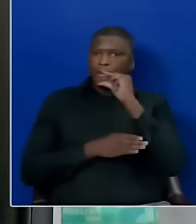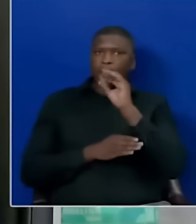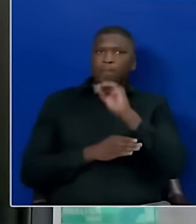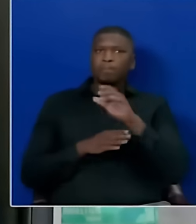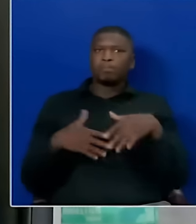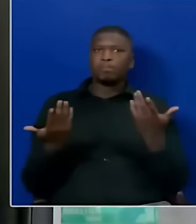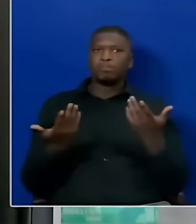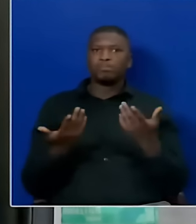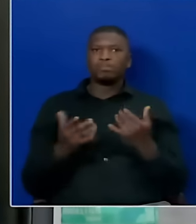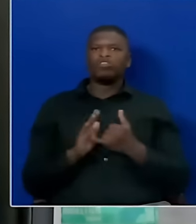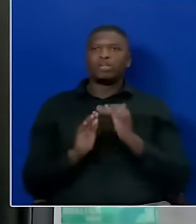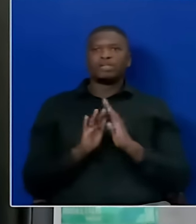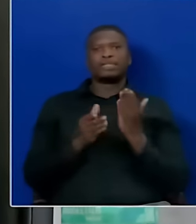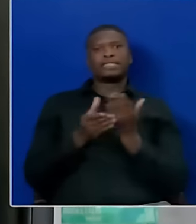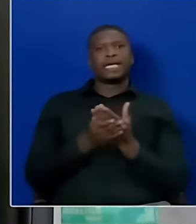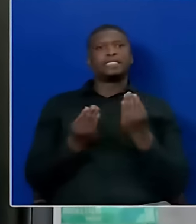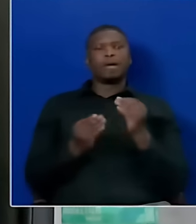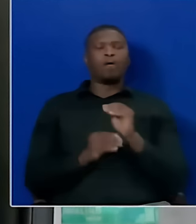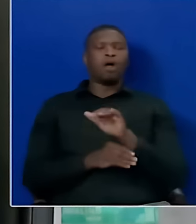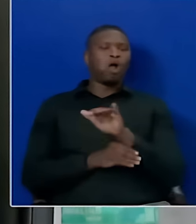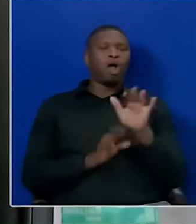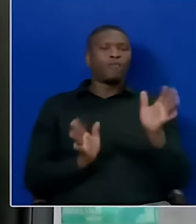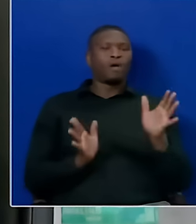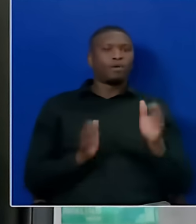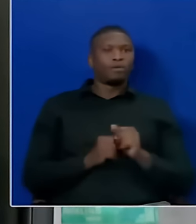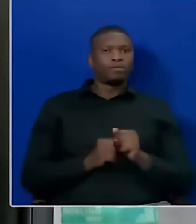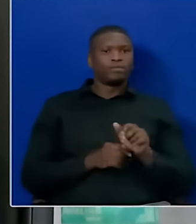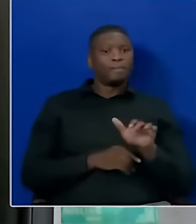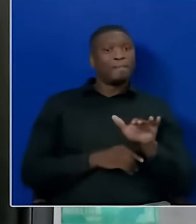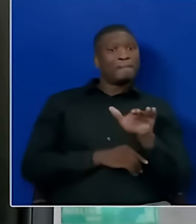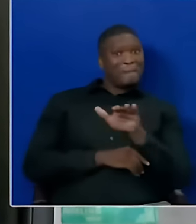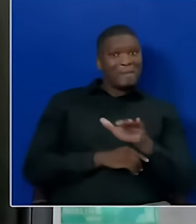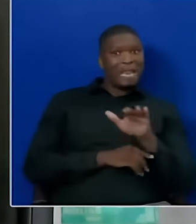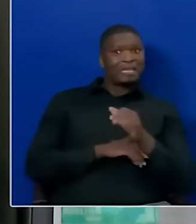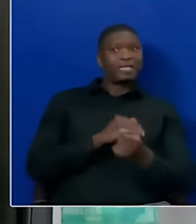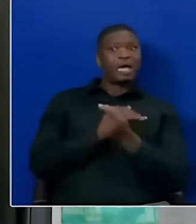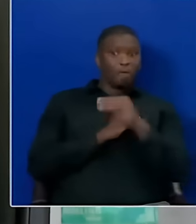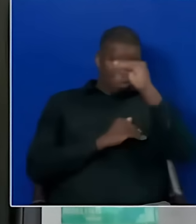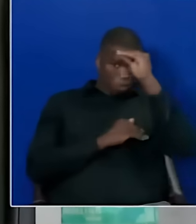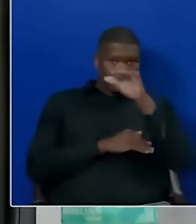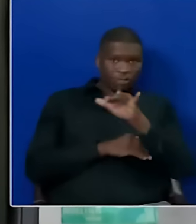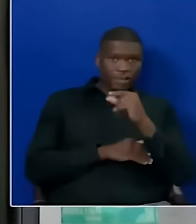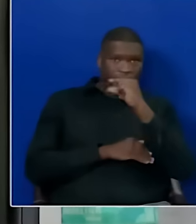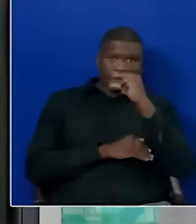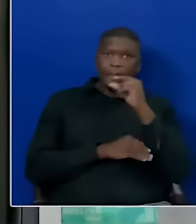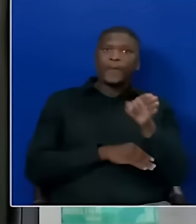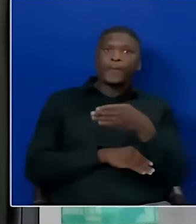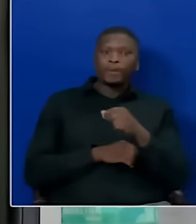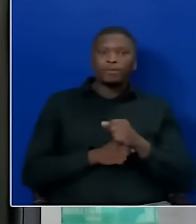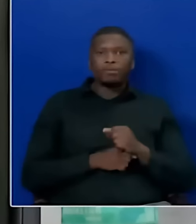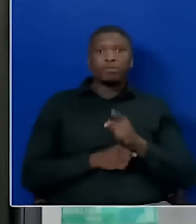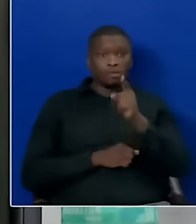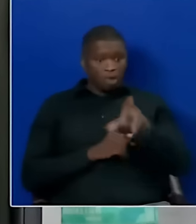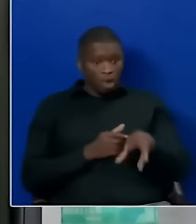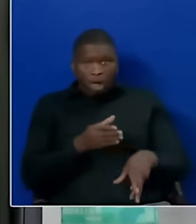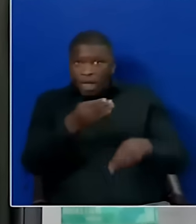of 04-2024, omitting the station name. You may not add the station name, even if you know